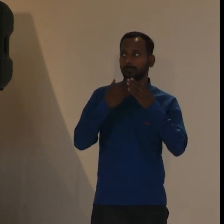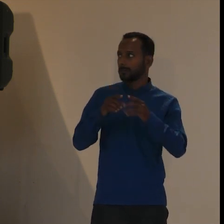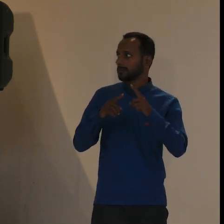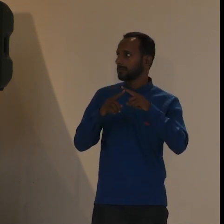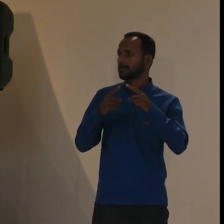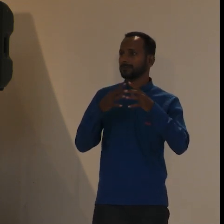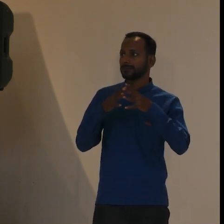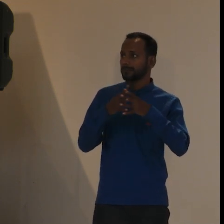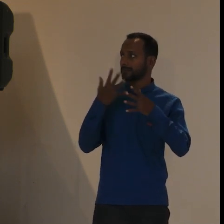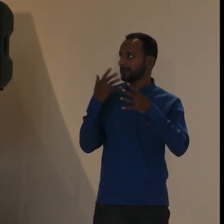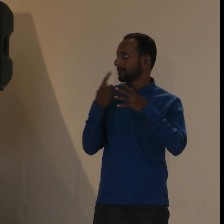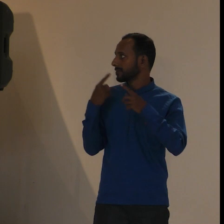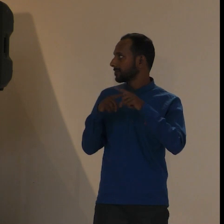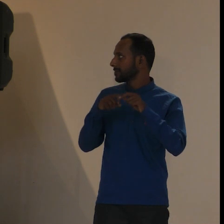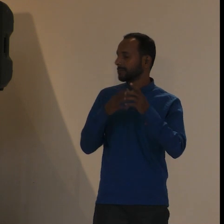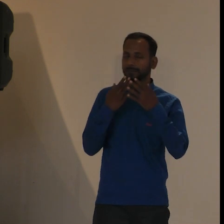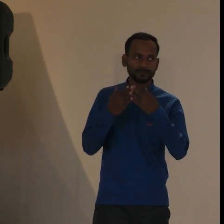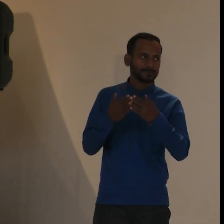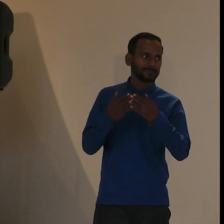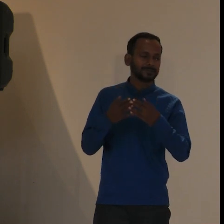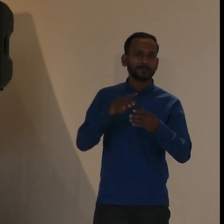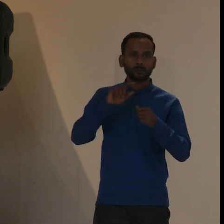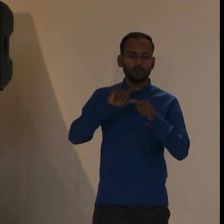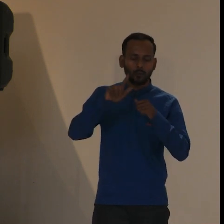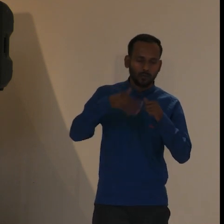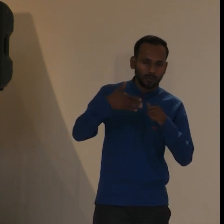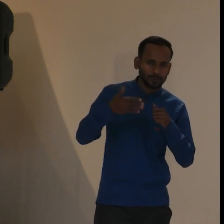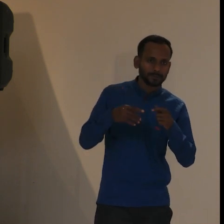always patiently being part of those conversations with us all the time.